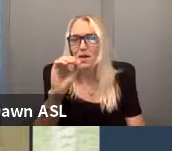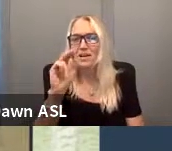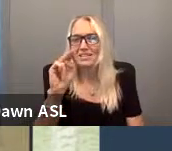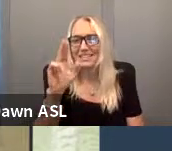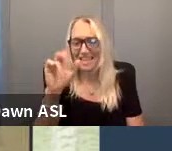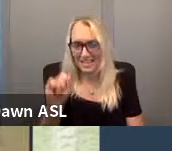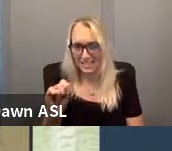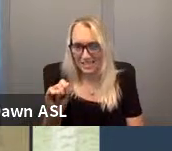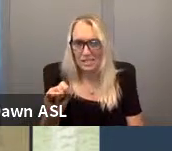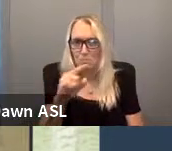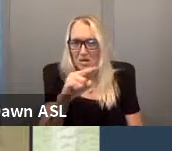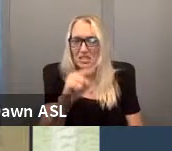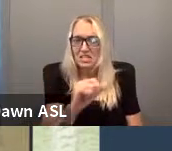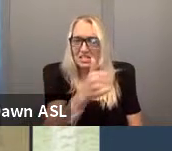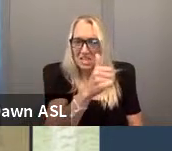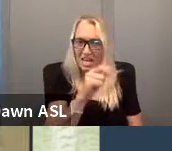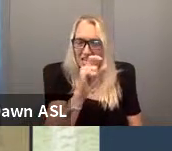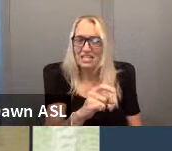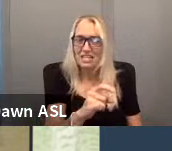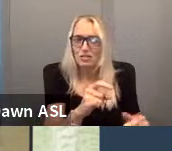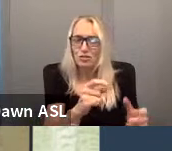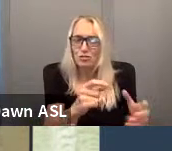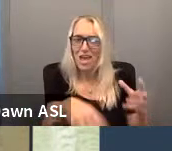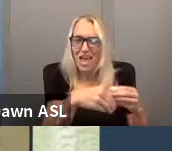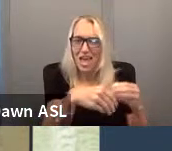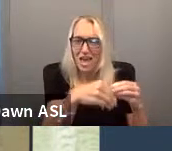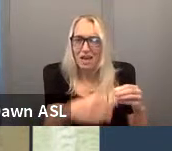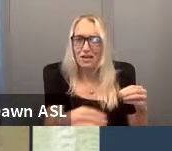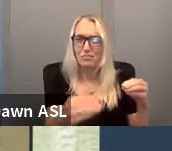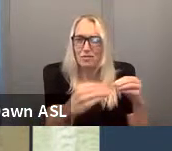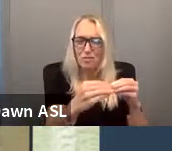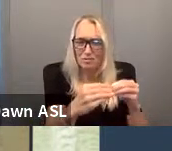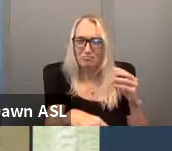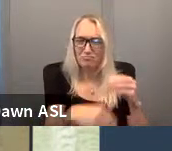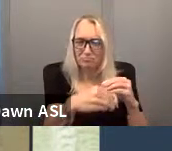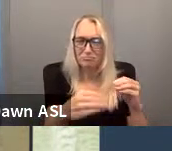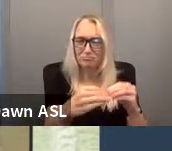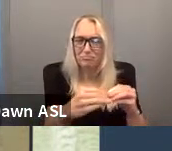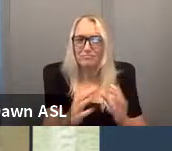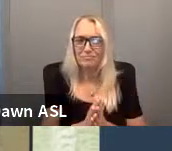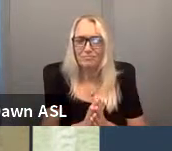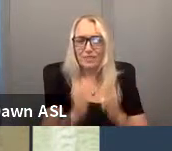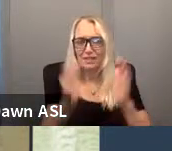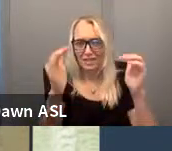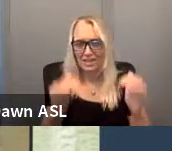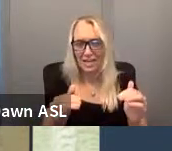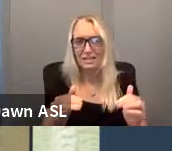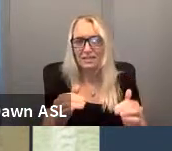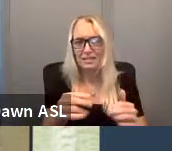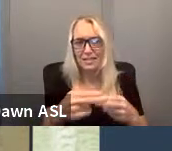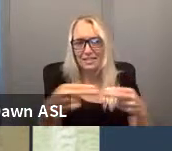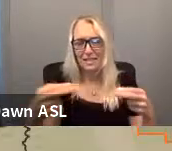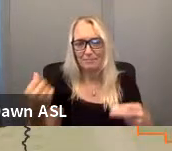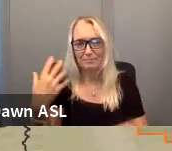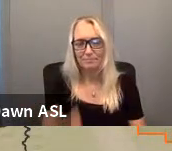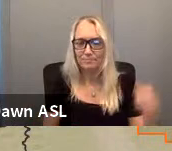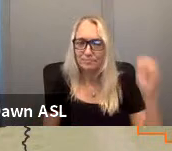this congressional district may have to absorb a few more residents. Now, next slide, please, Maria.